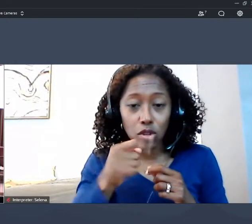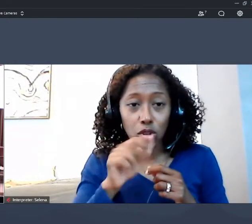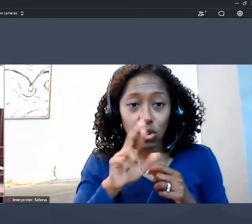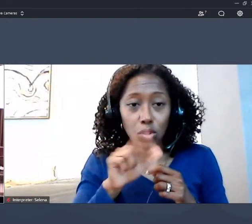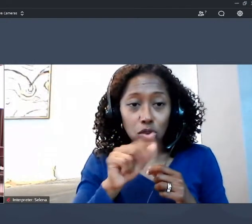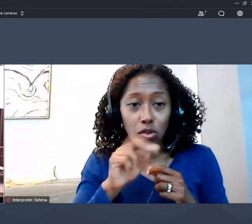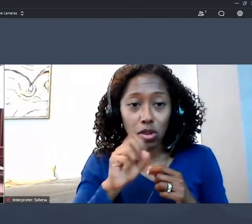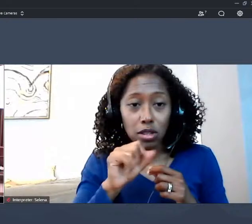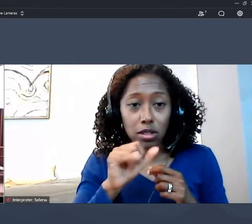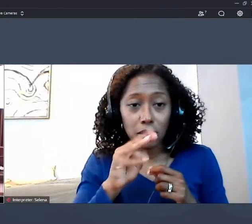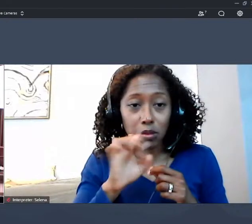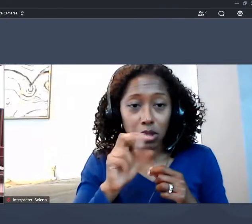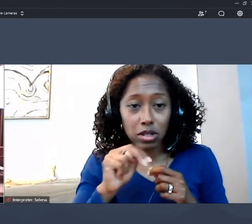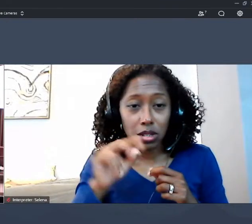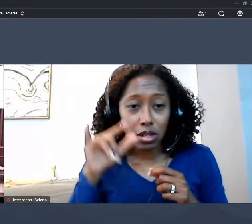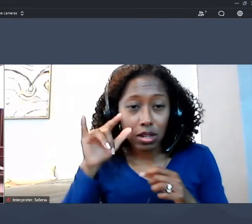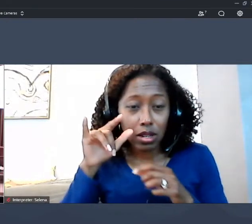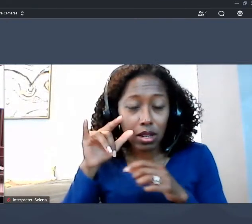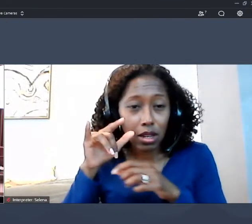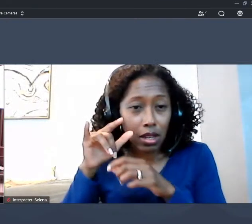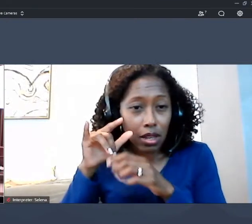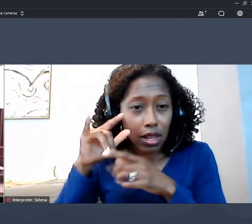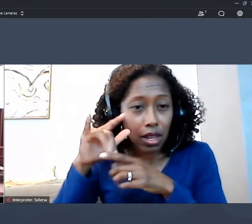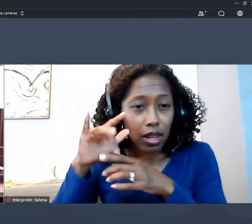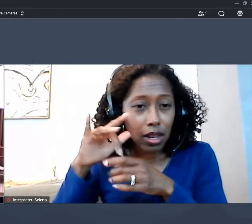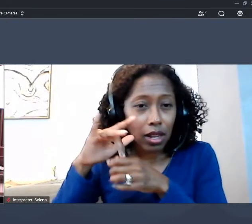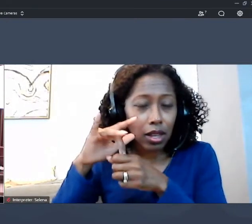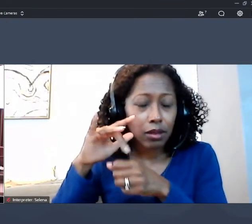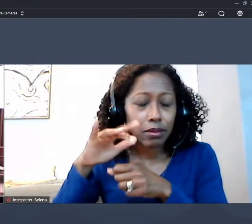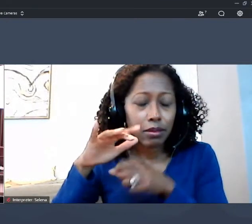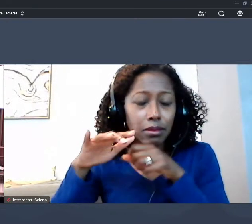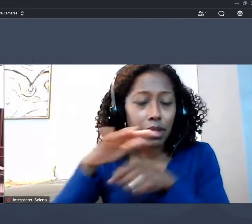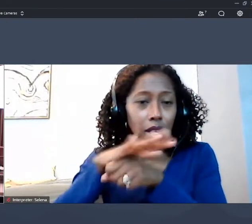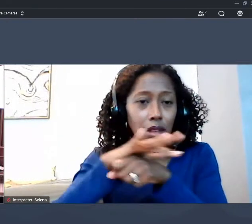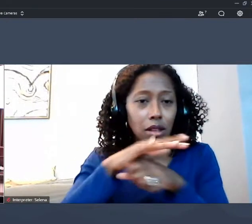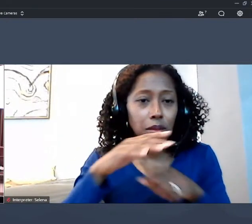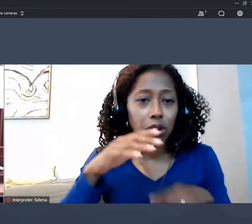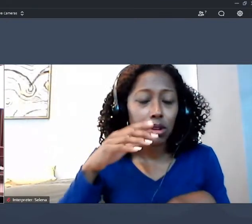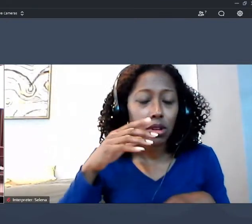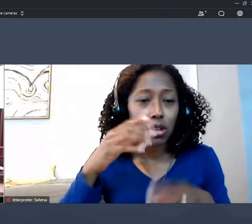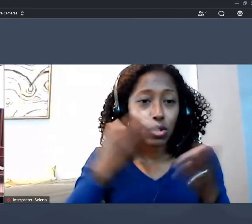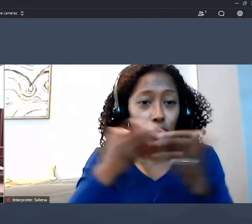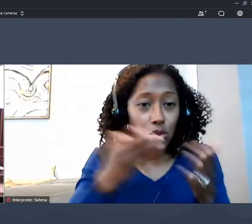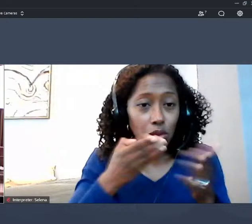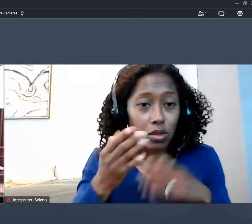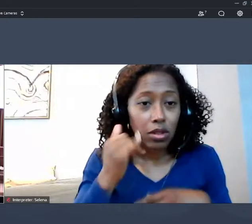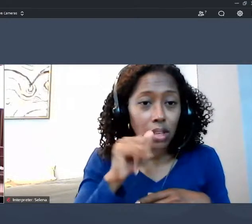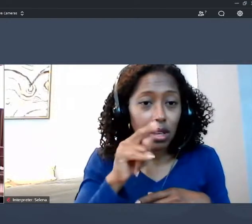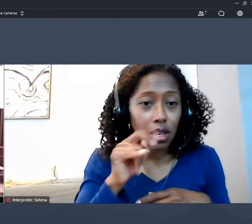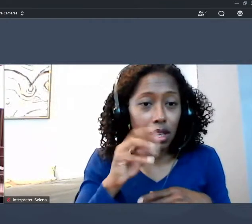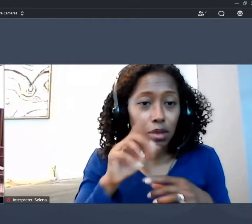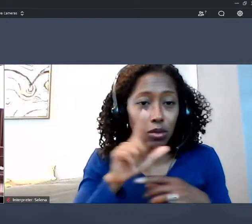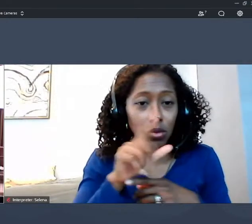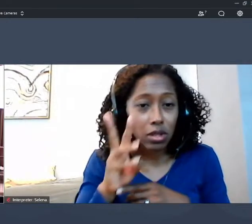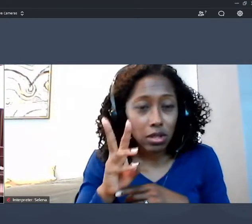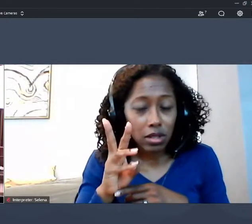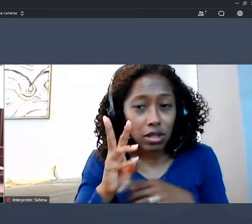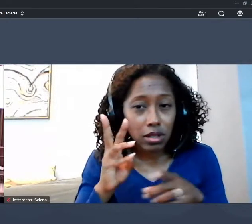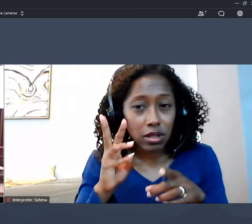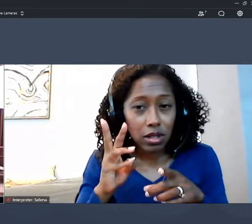Inc. in the funded amount of $60,000. Item number 26 is a resolution awarding contract